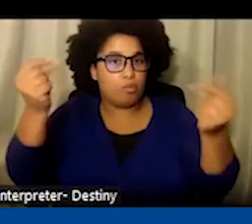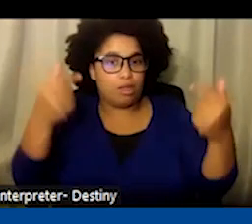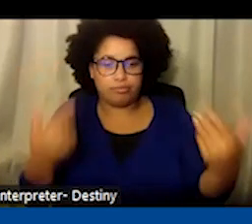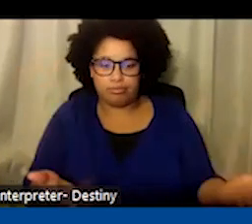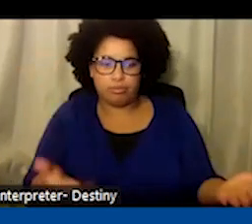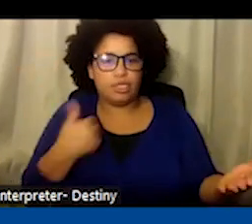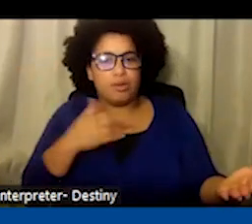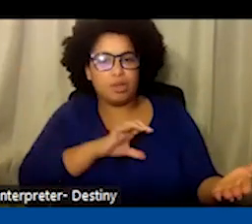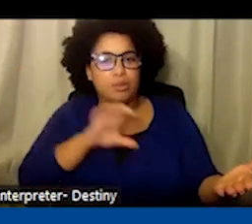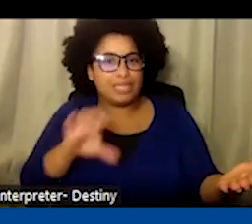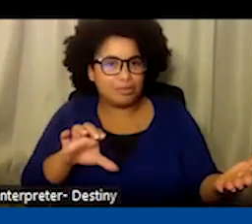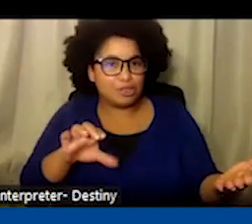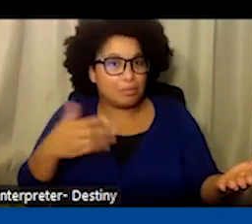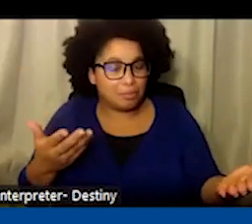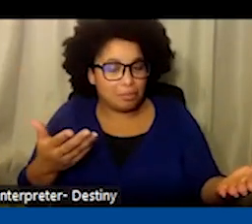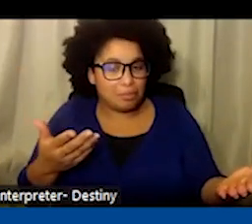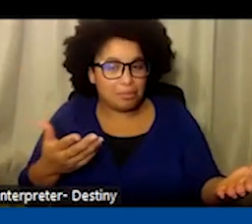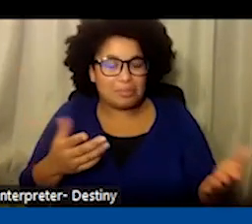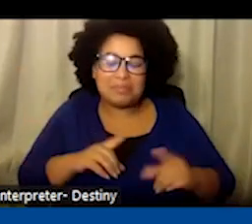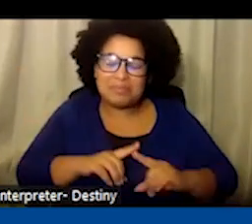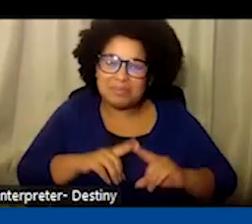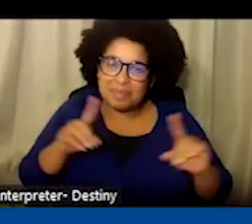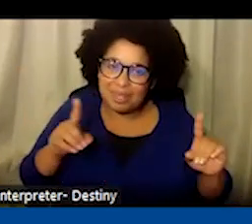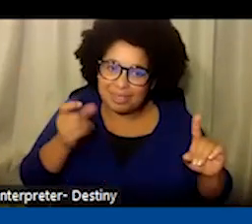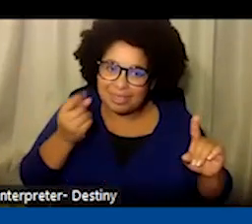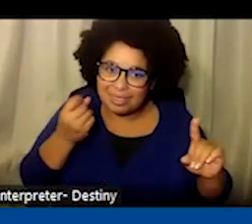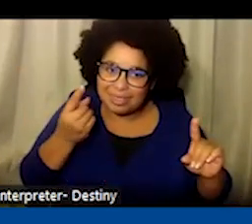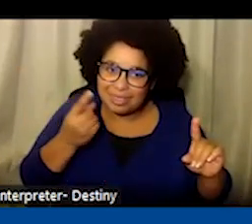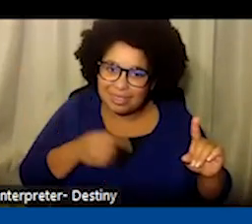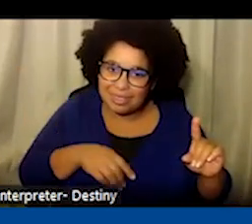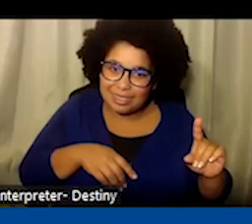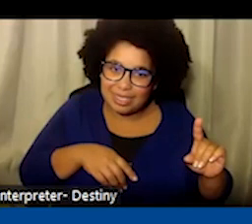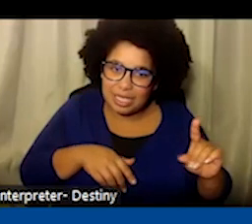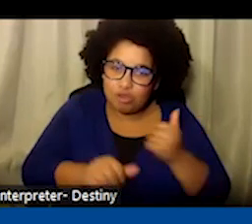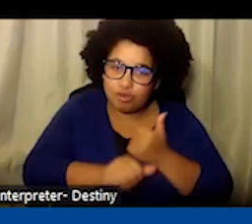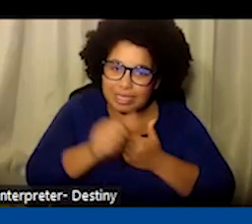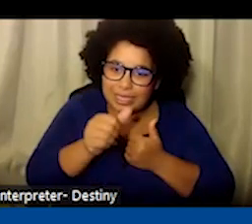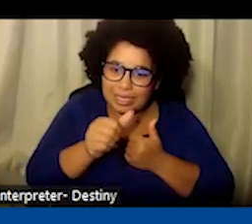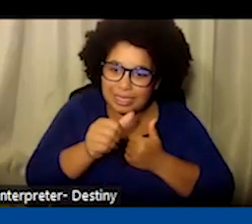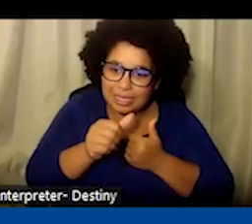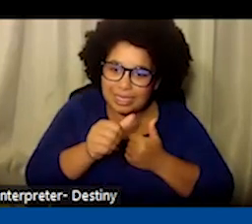go. You have closed captioning. But with this, keep in mind that you do risk